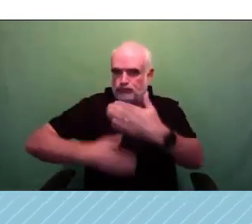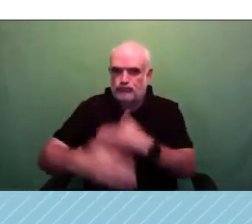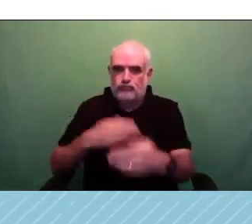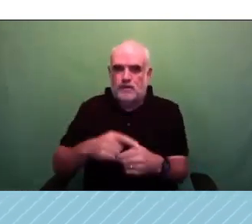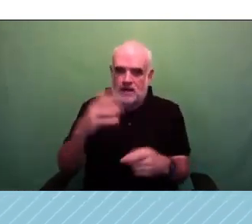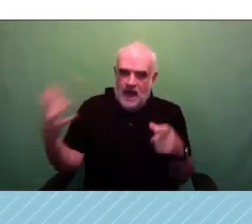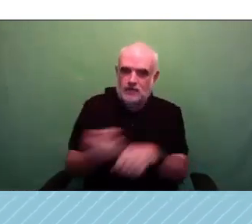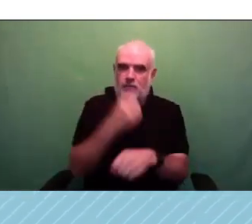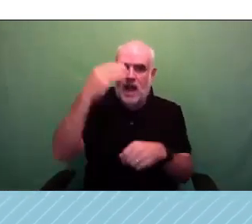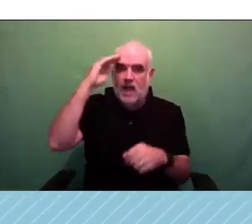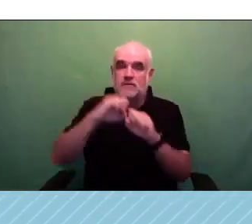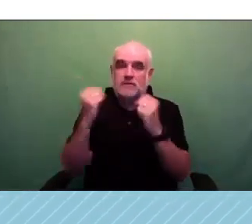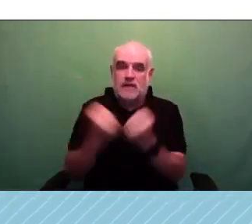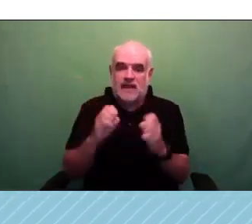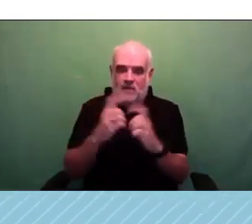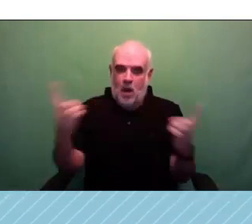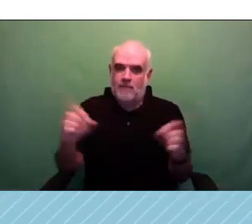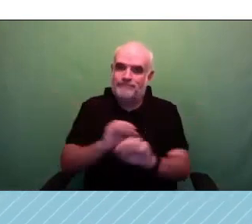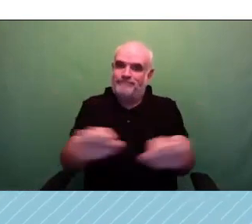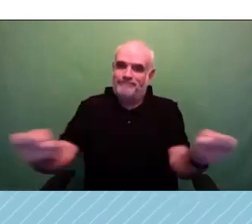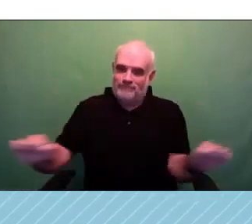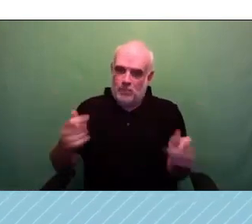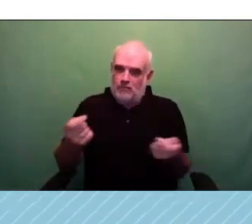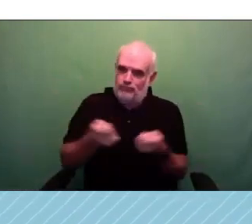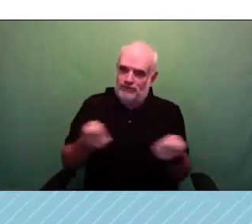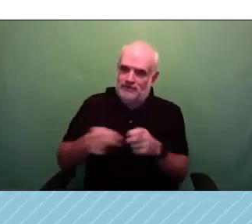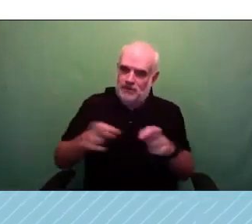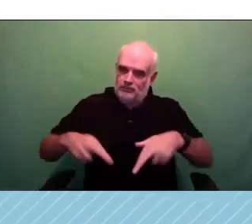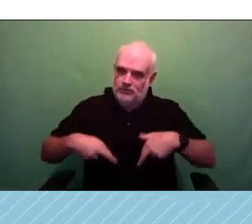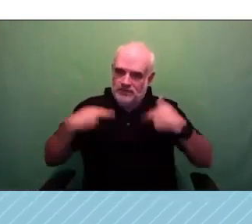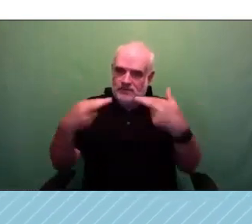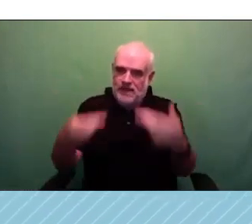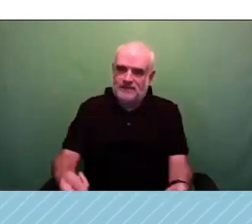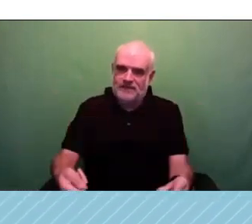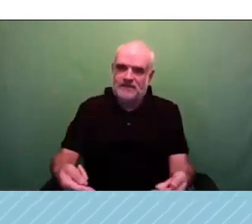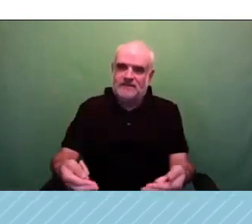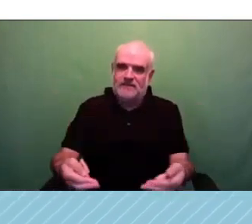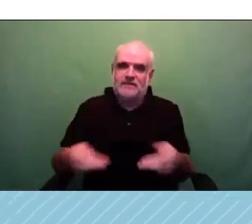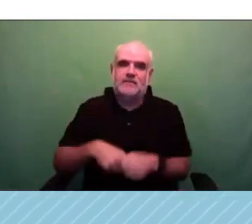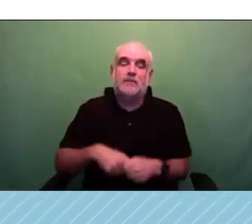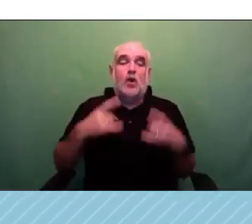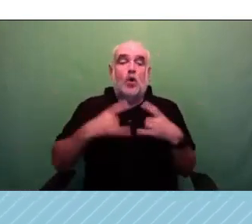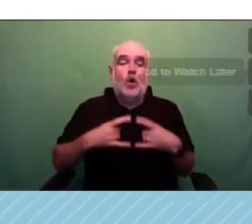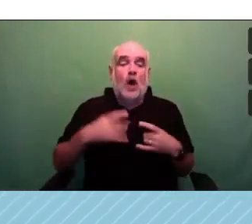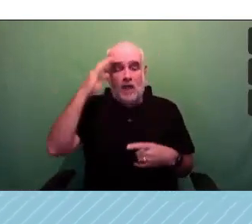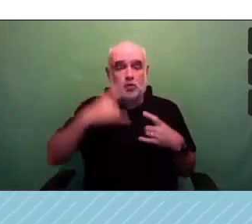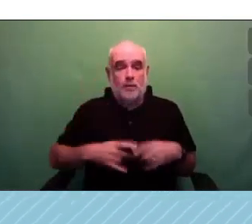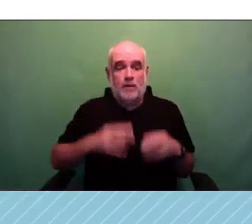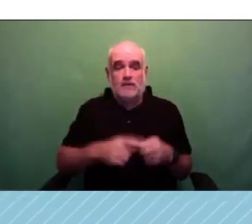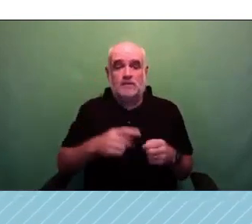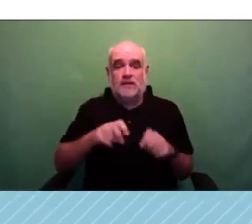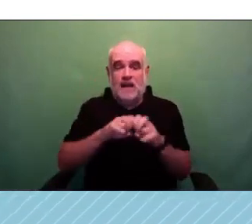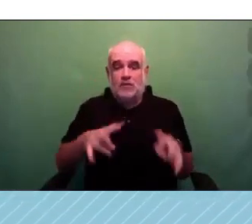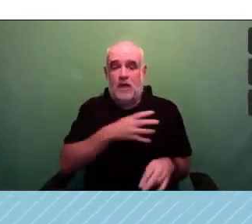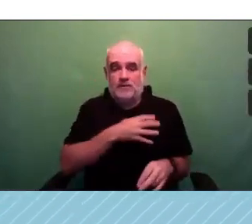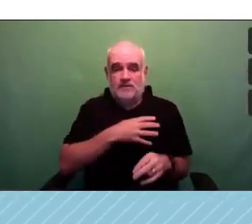effective, and to achieve an Irish society where everyone and their rights are treated with respect. The Irish Human